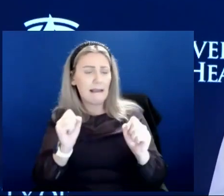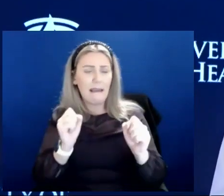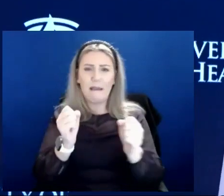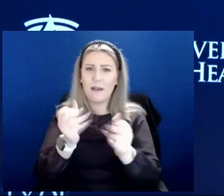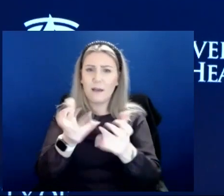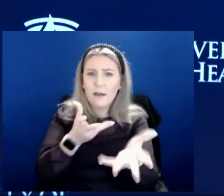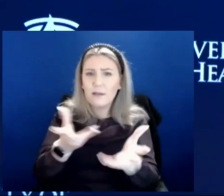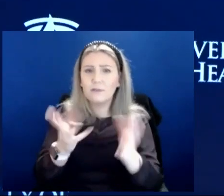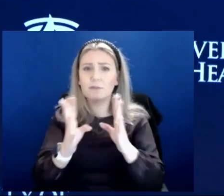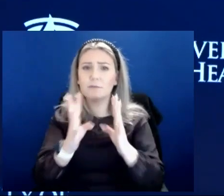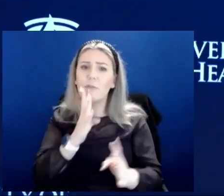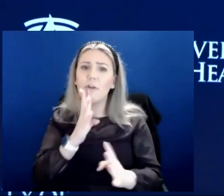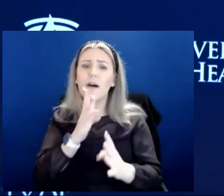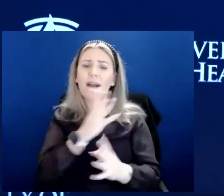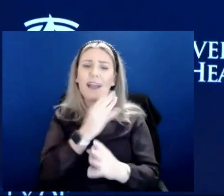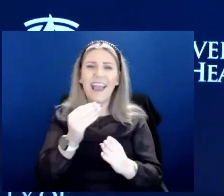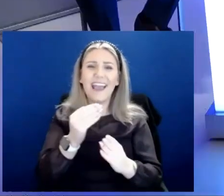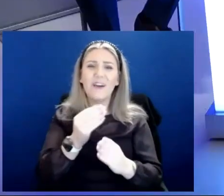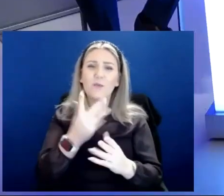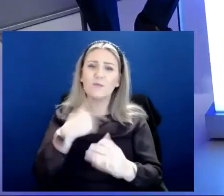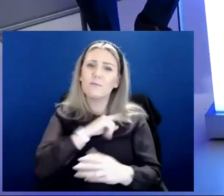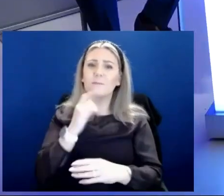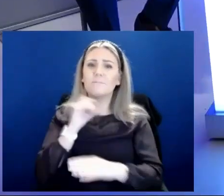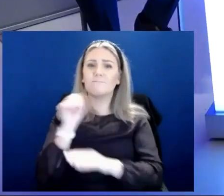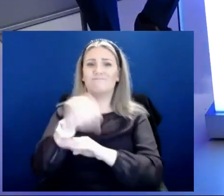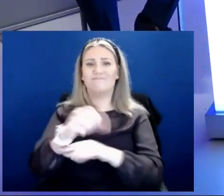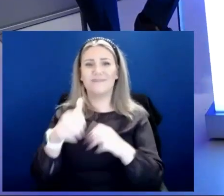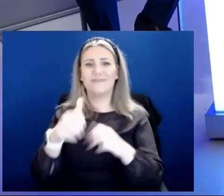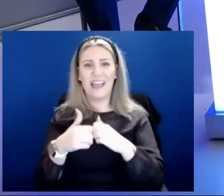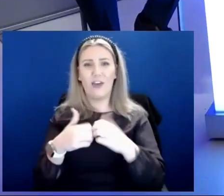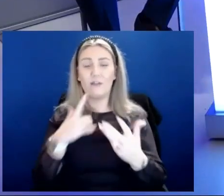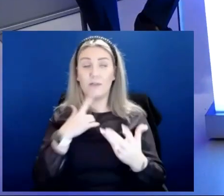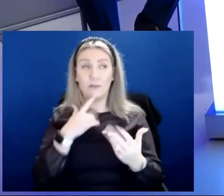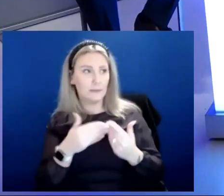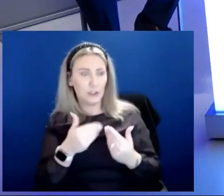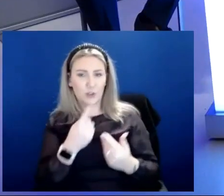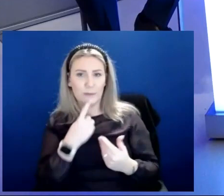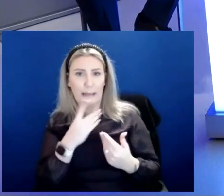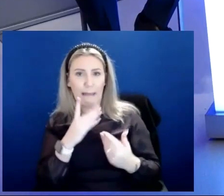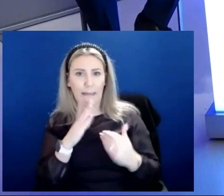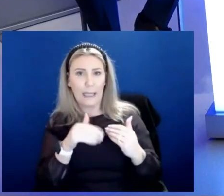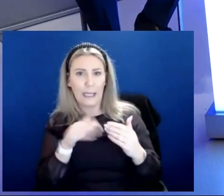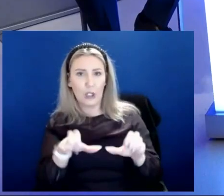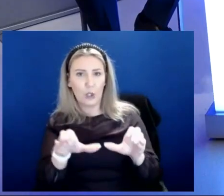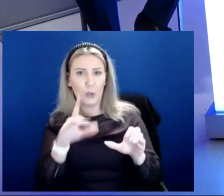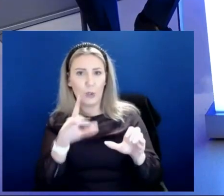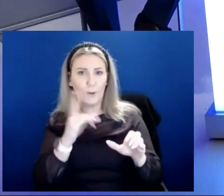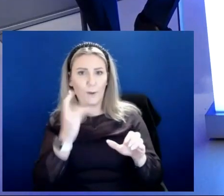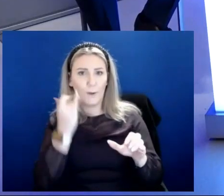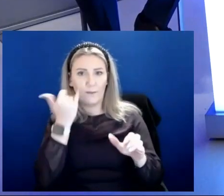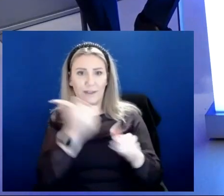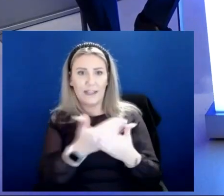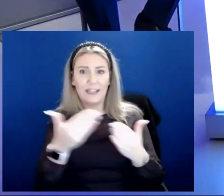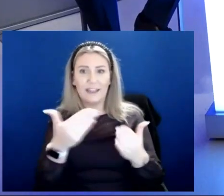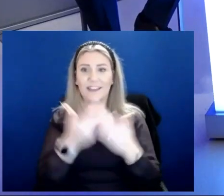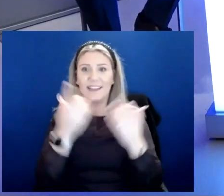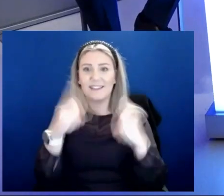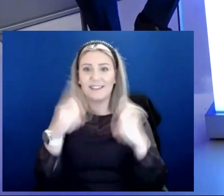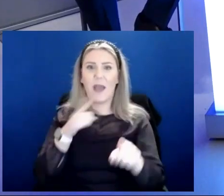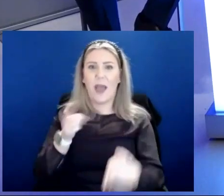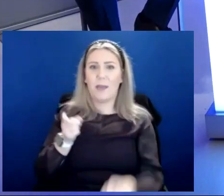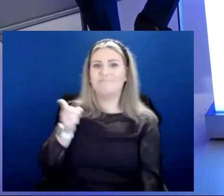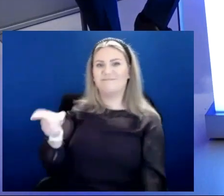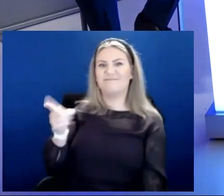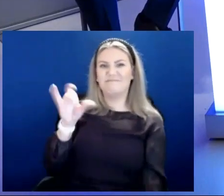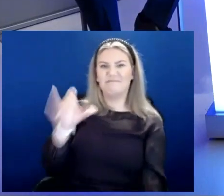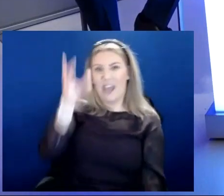through this together. It's so much easier said than done. This is why if anything was going on with my kids, this is the guy I'm sending my kids